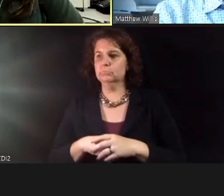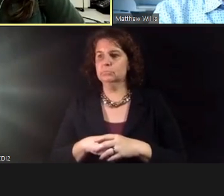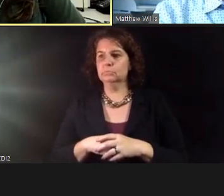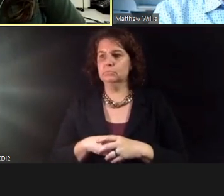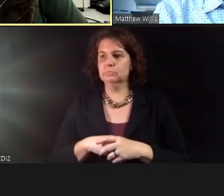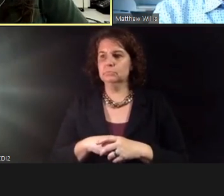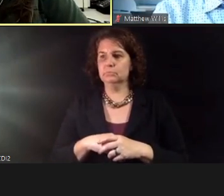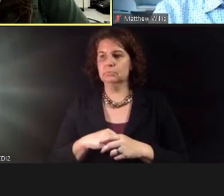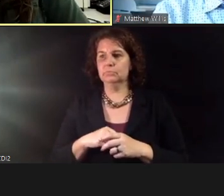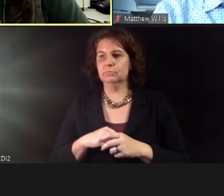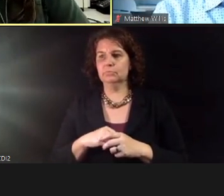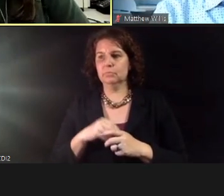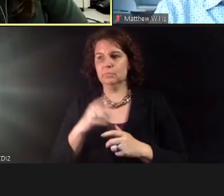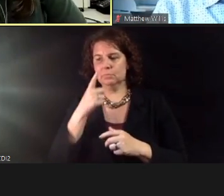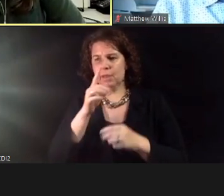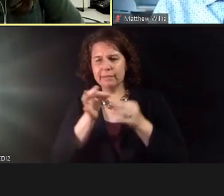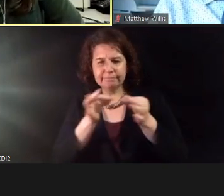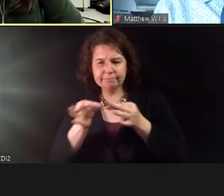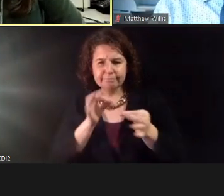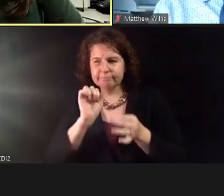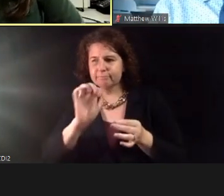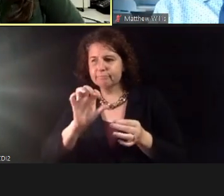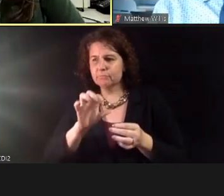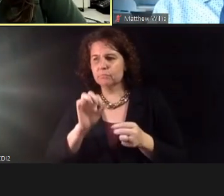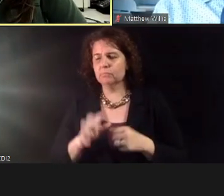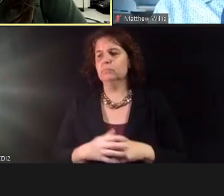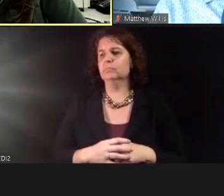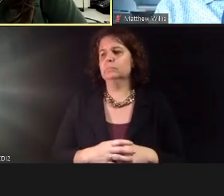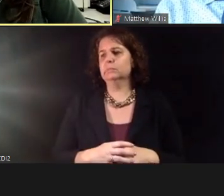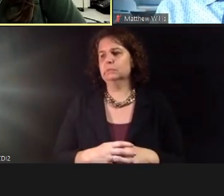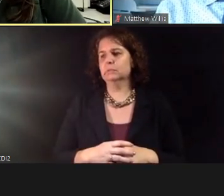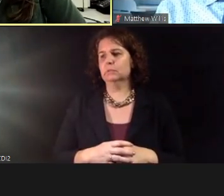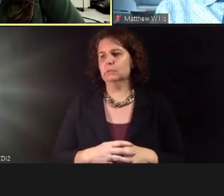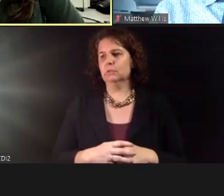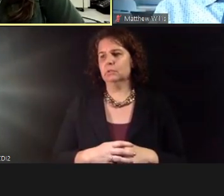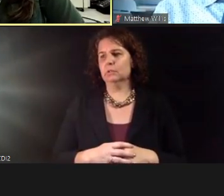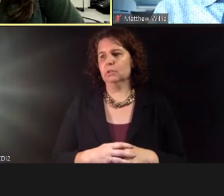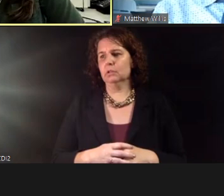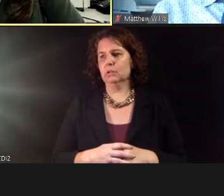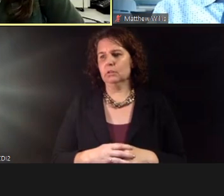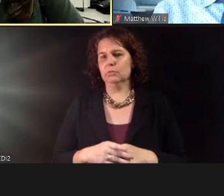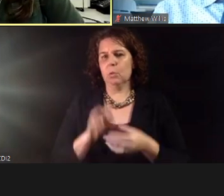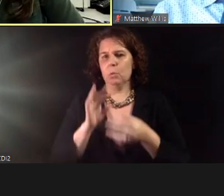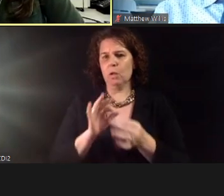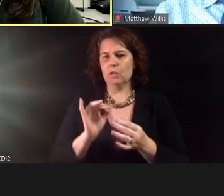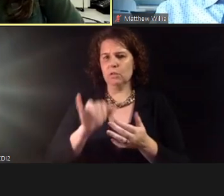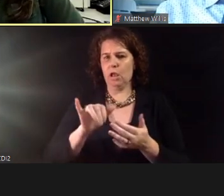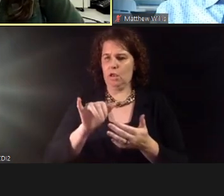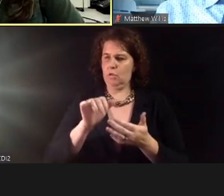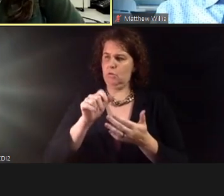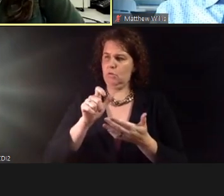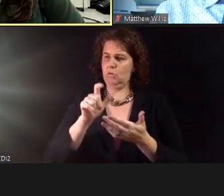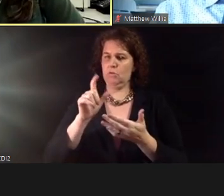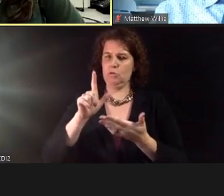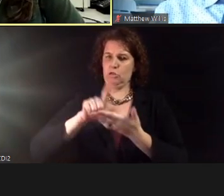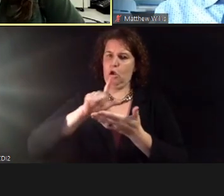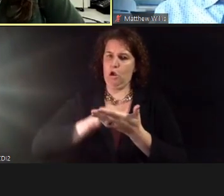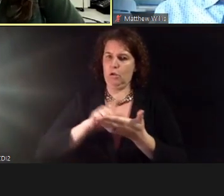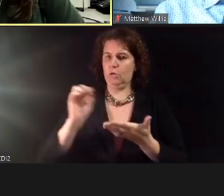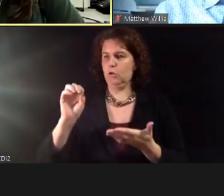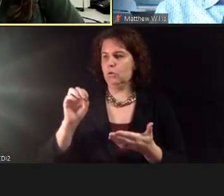the implementation of the ordinance. What has taken place since the Board of Supervisors passed that